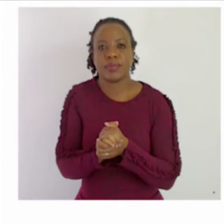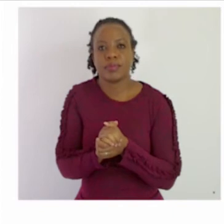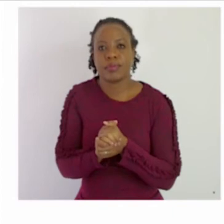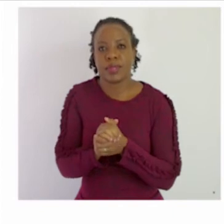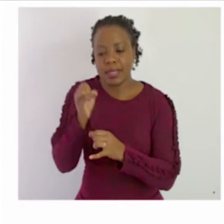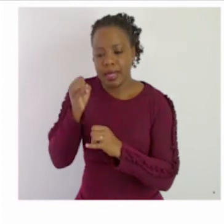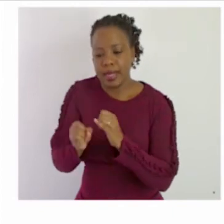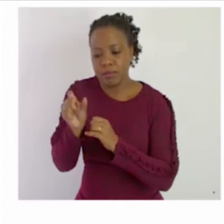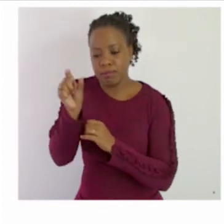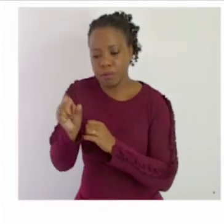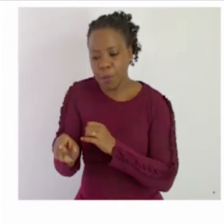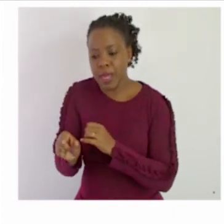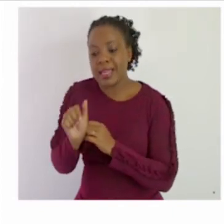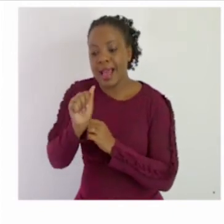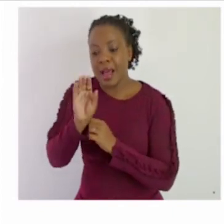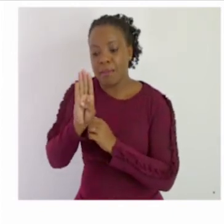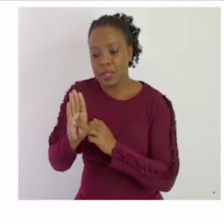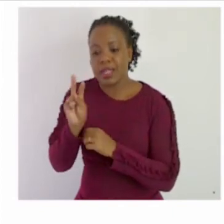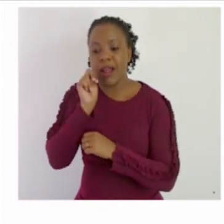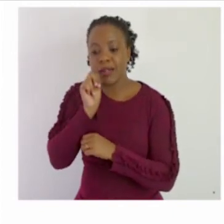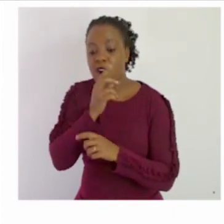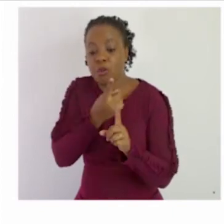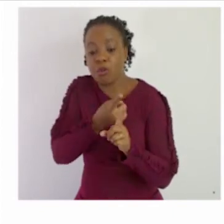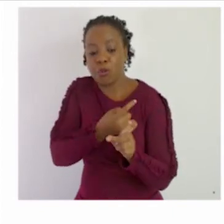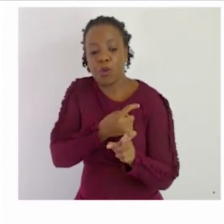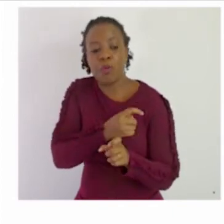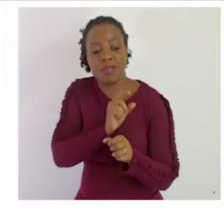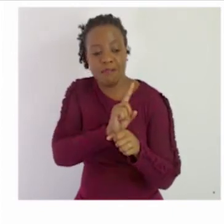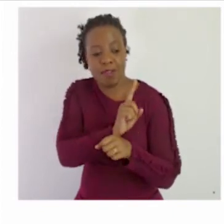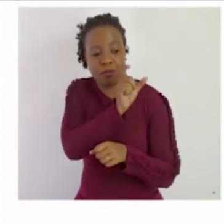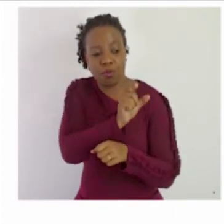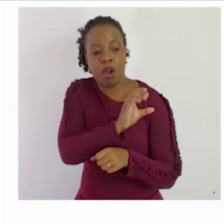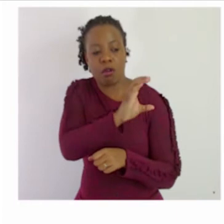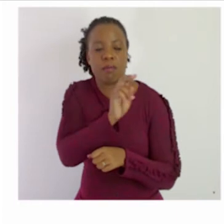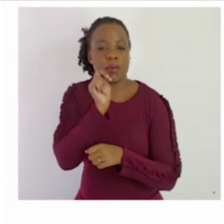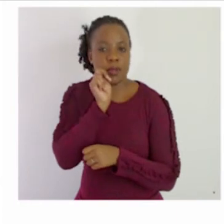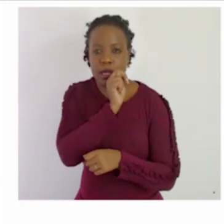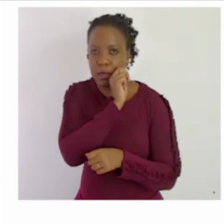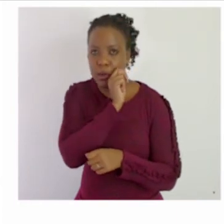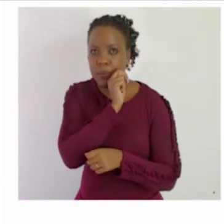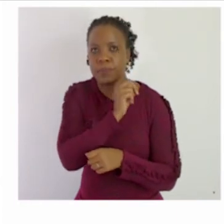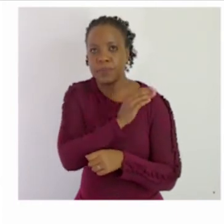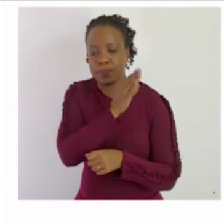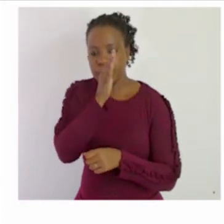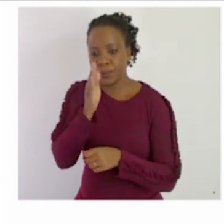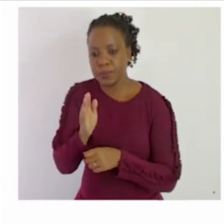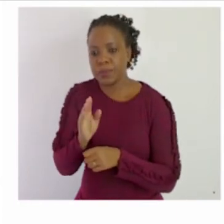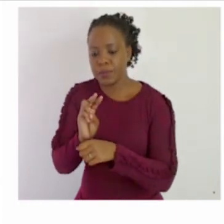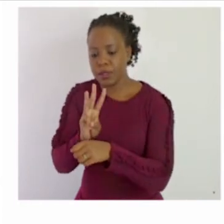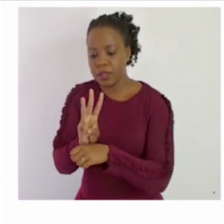nouns. Then we move on to adjectives. We have